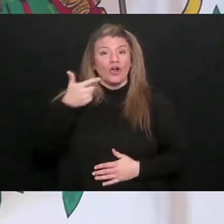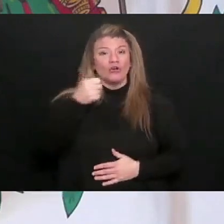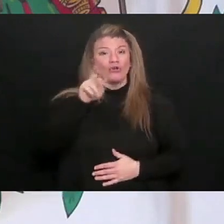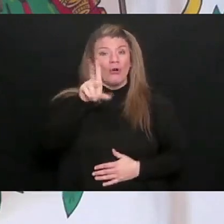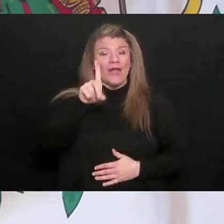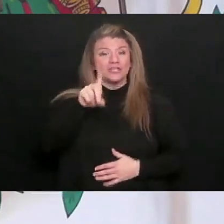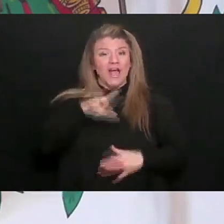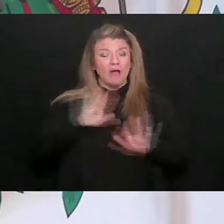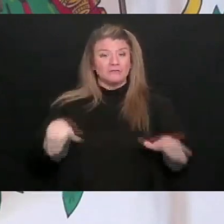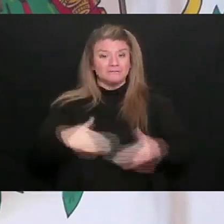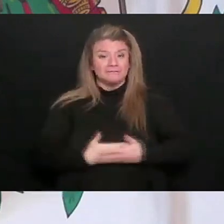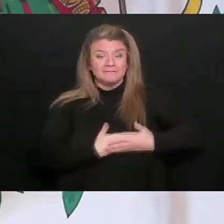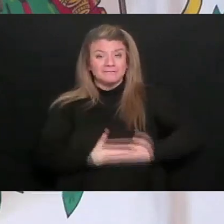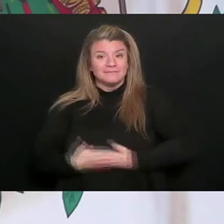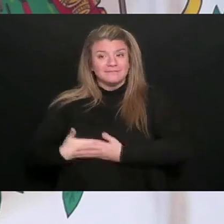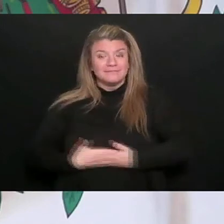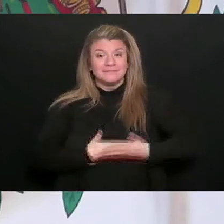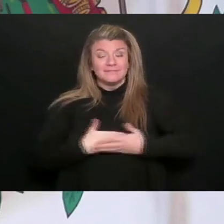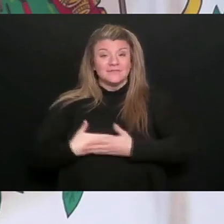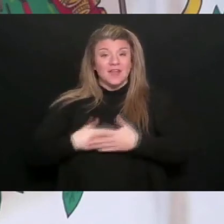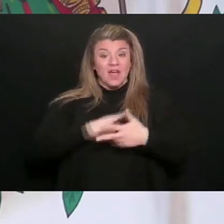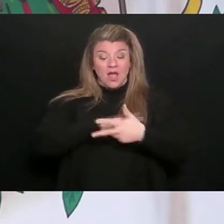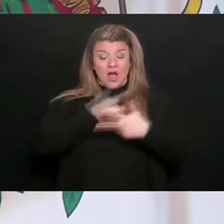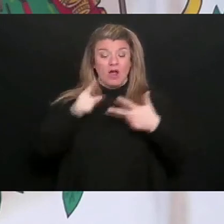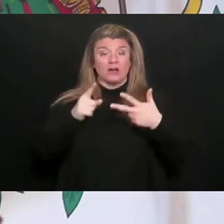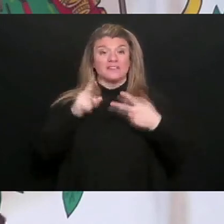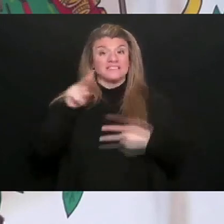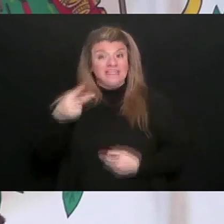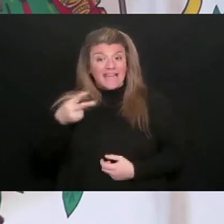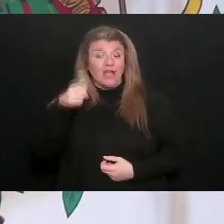grandchild, our second granddaughter,